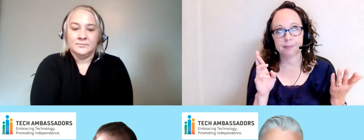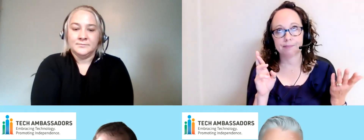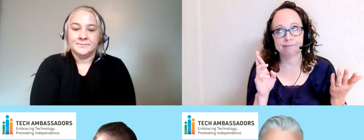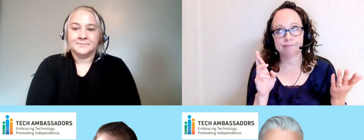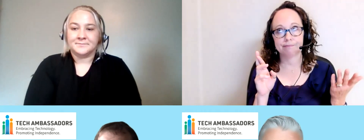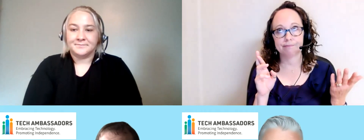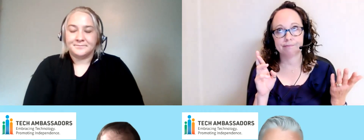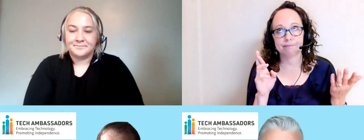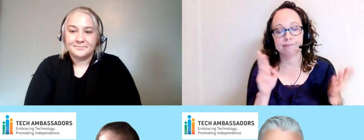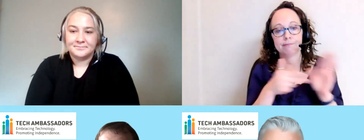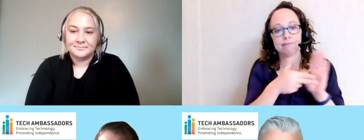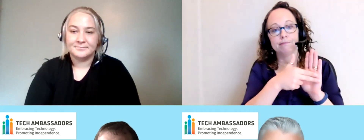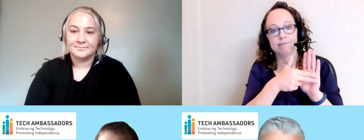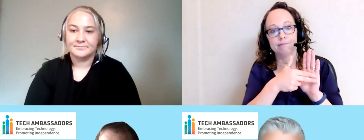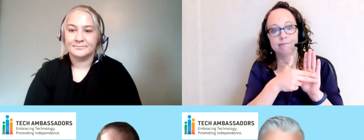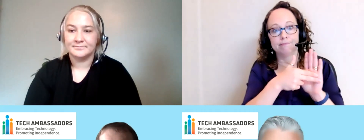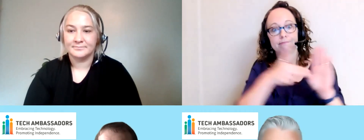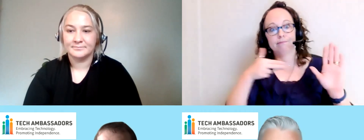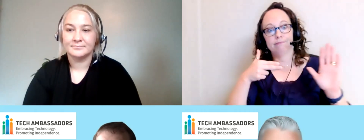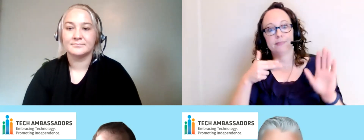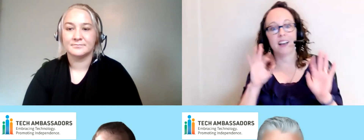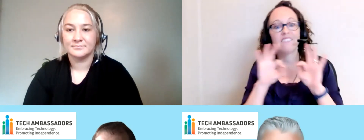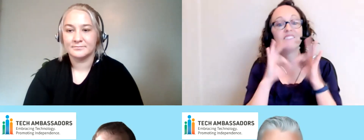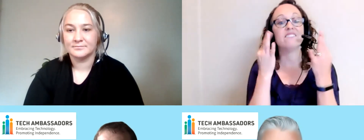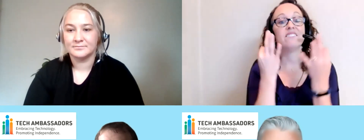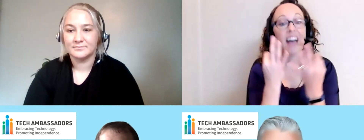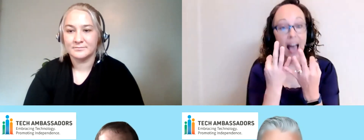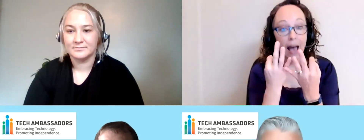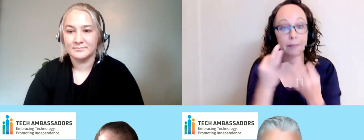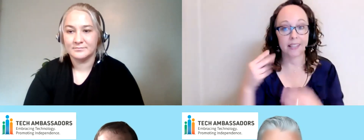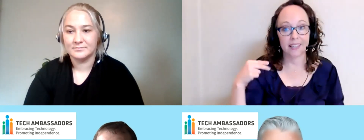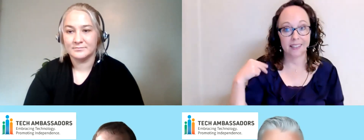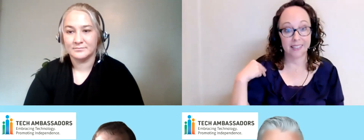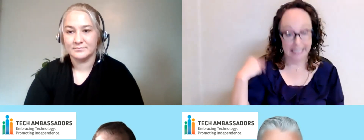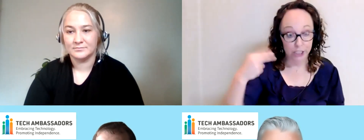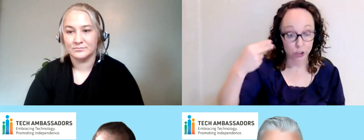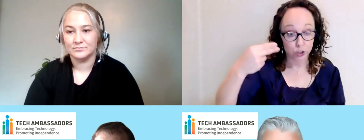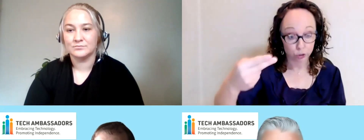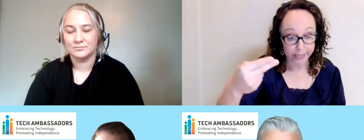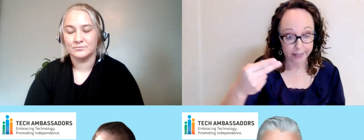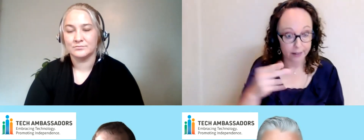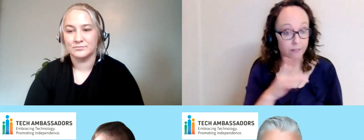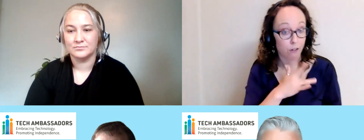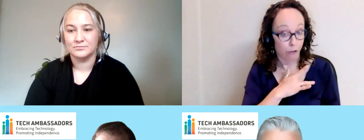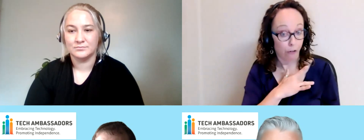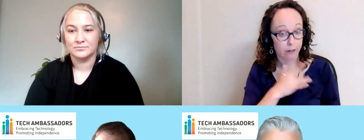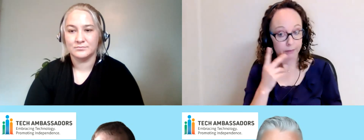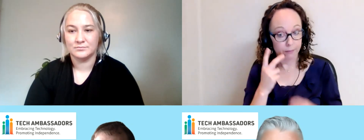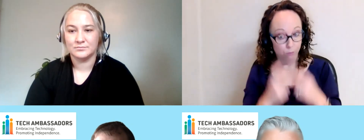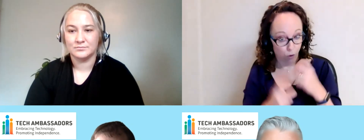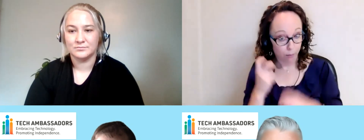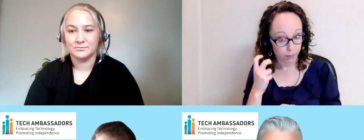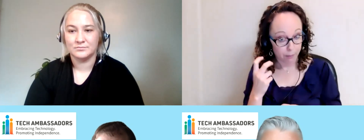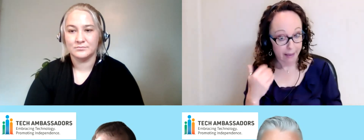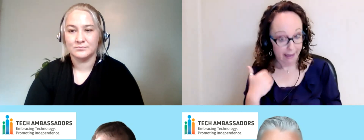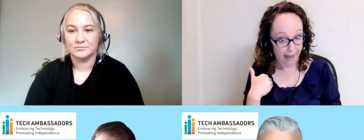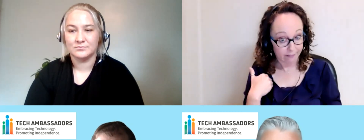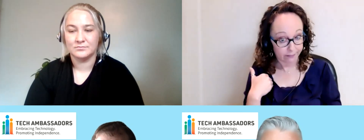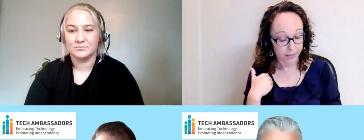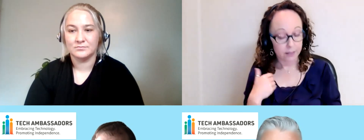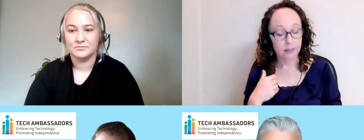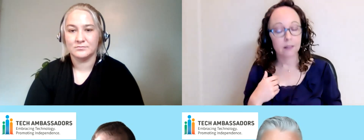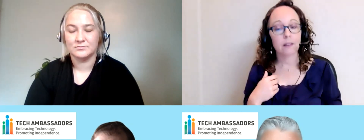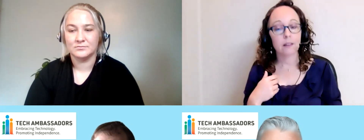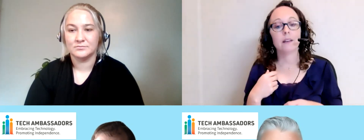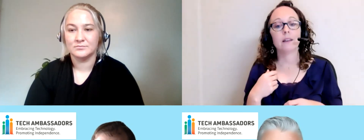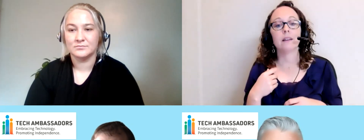known family history of that, you can like put your finger